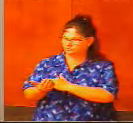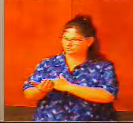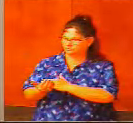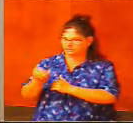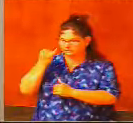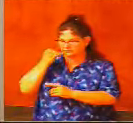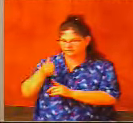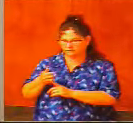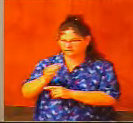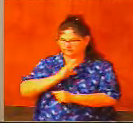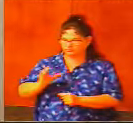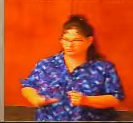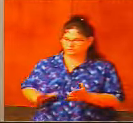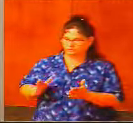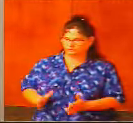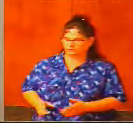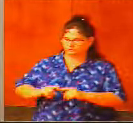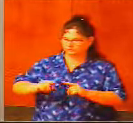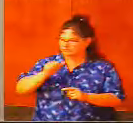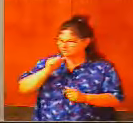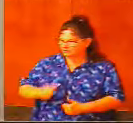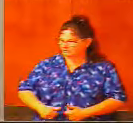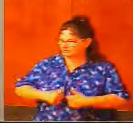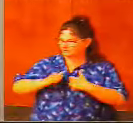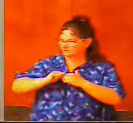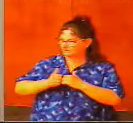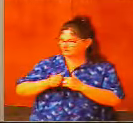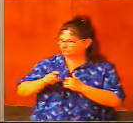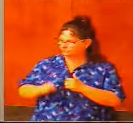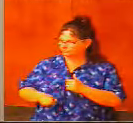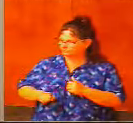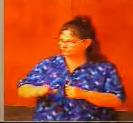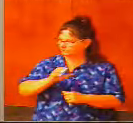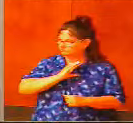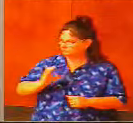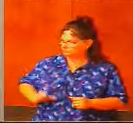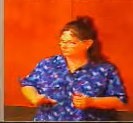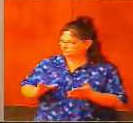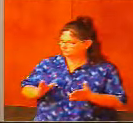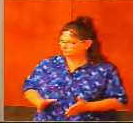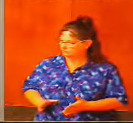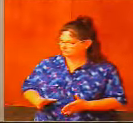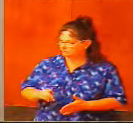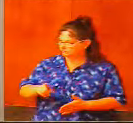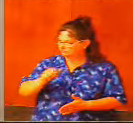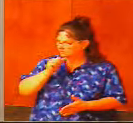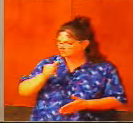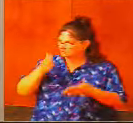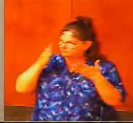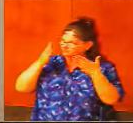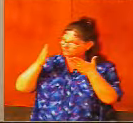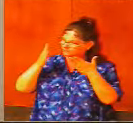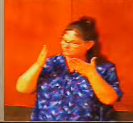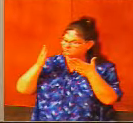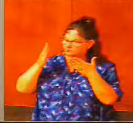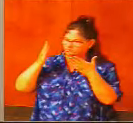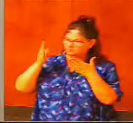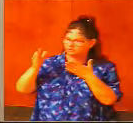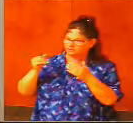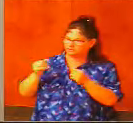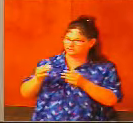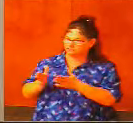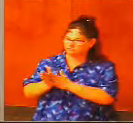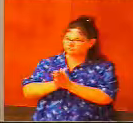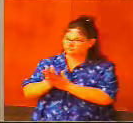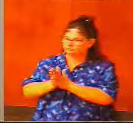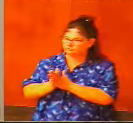If you're a Christian but you've not been living as you should live as a Christian, you're not as dedicated and devoted and